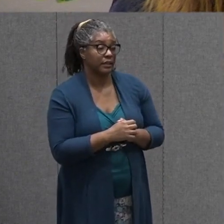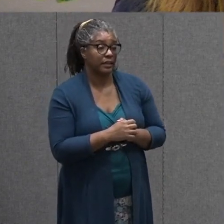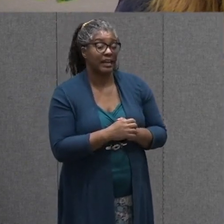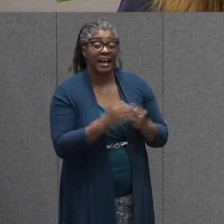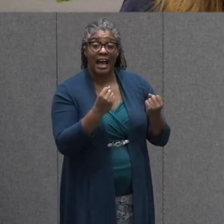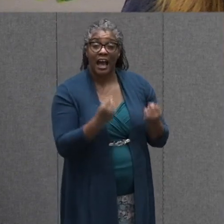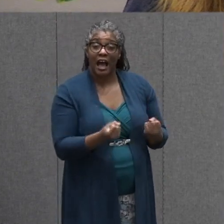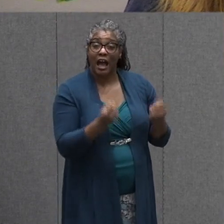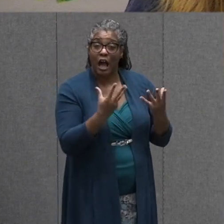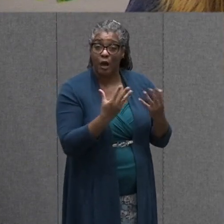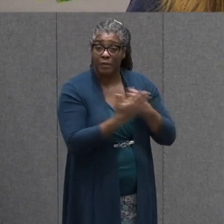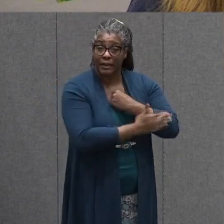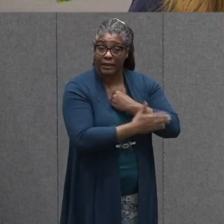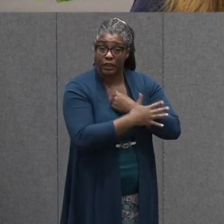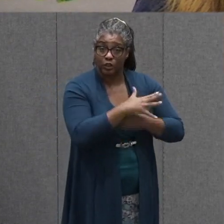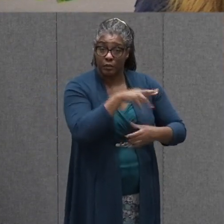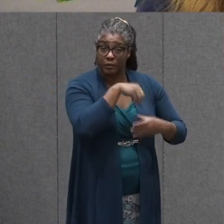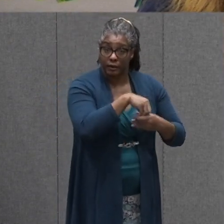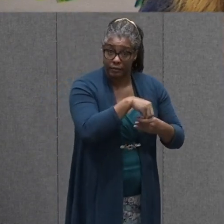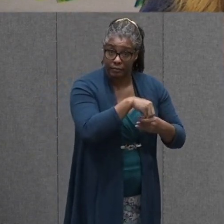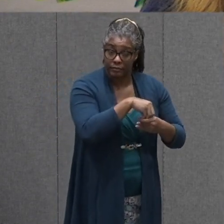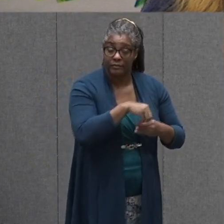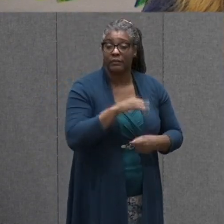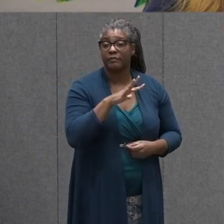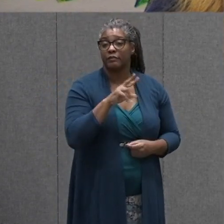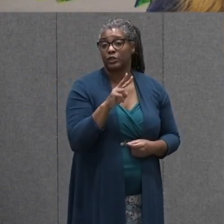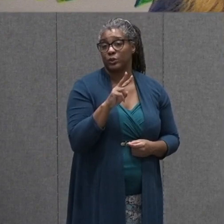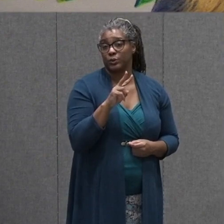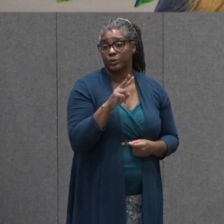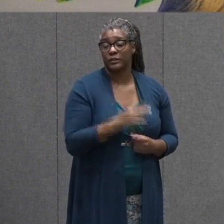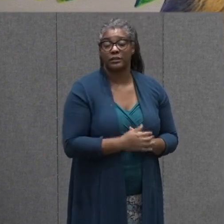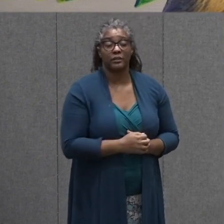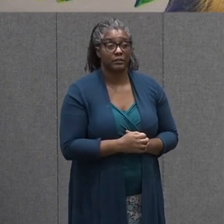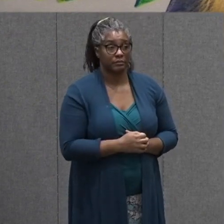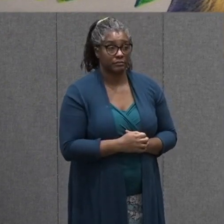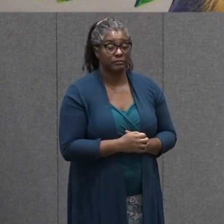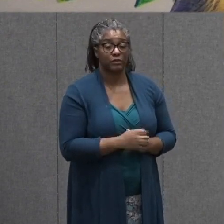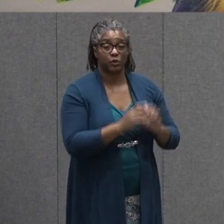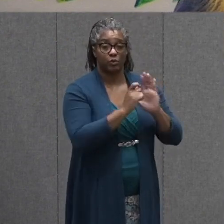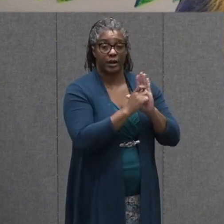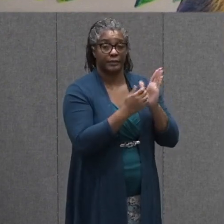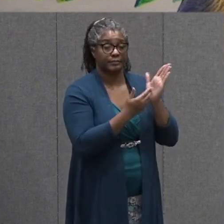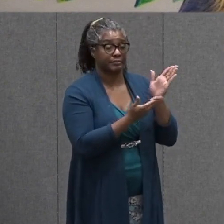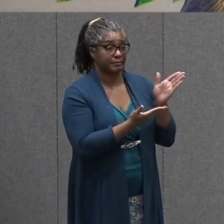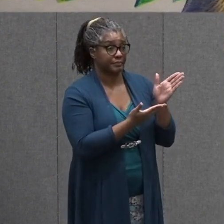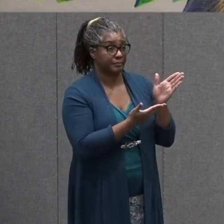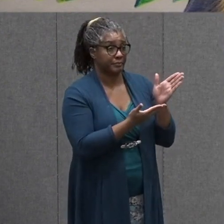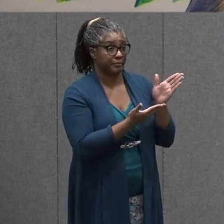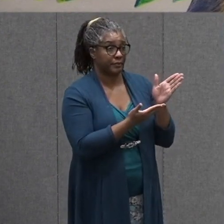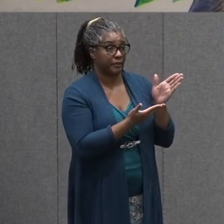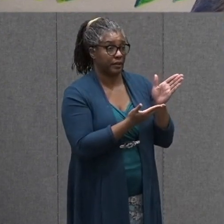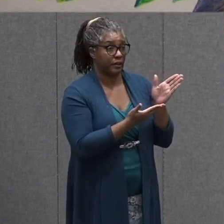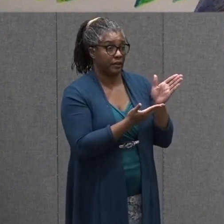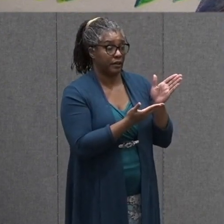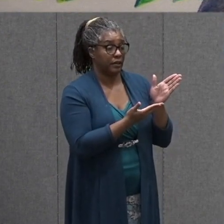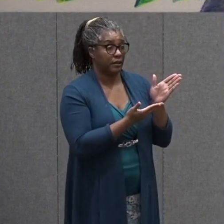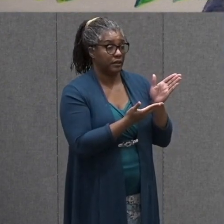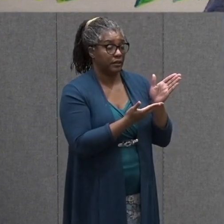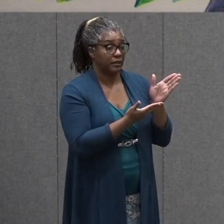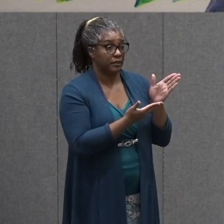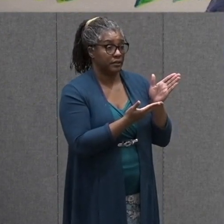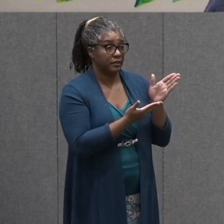mine, and I will bring it back to show you. All right? So that's wonderful. We can be our own tiny seeds and see how they